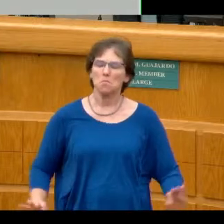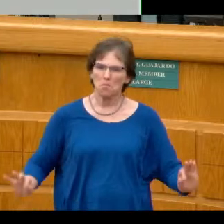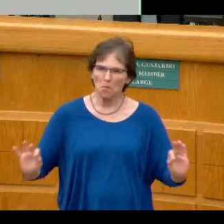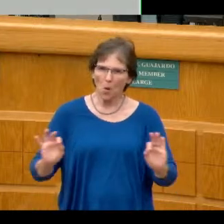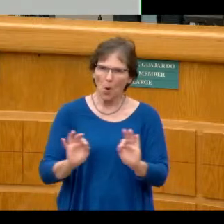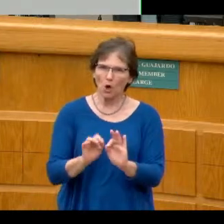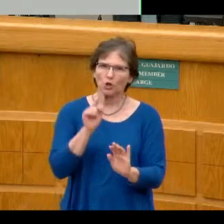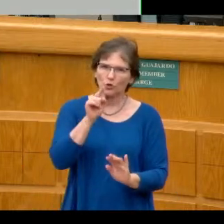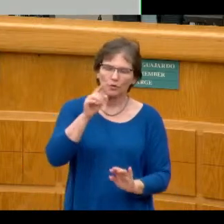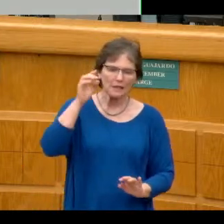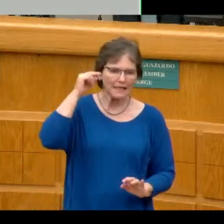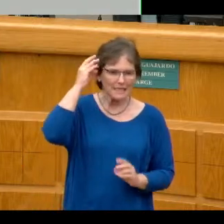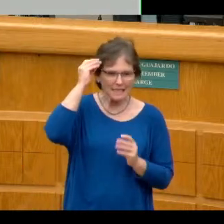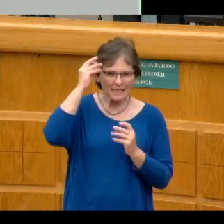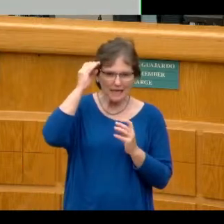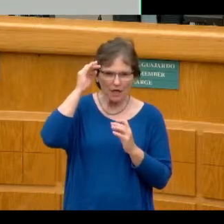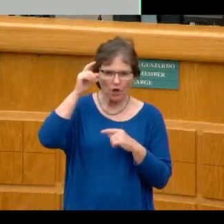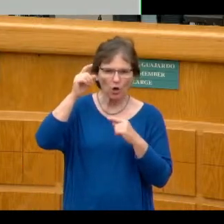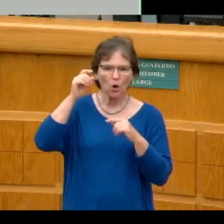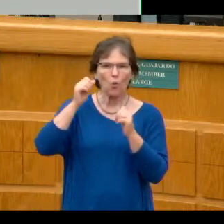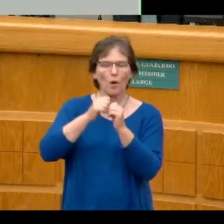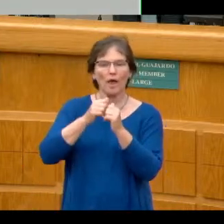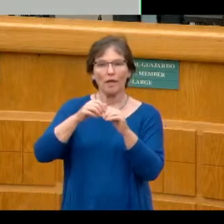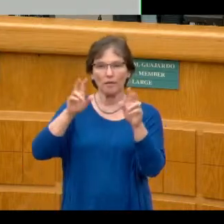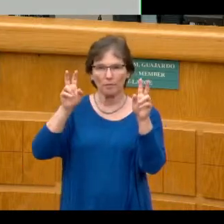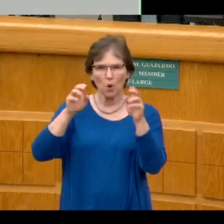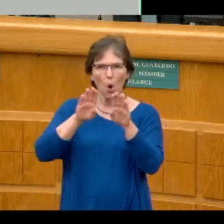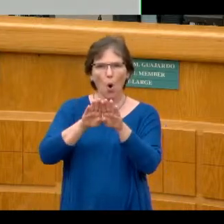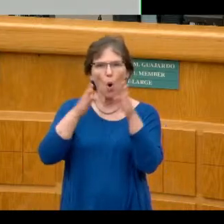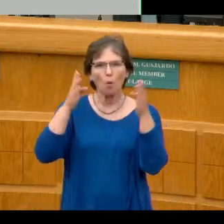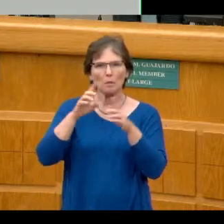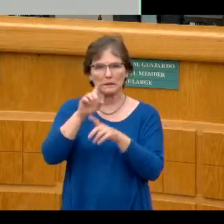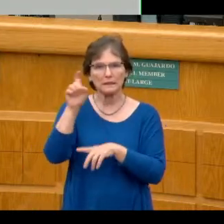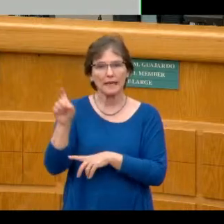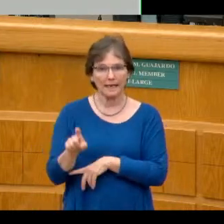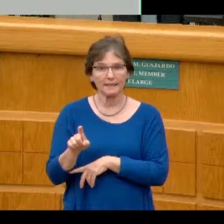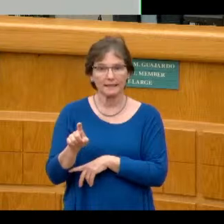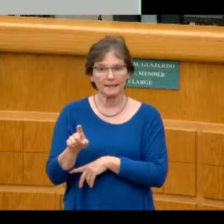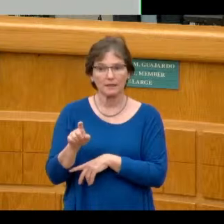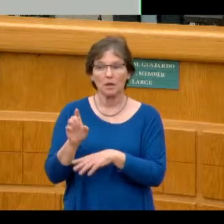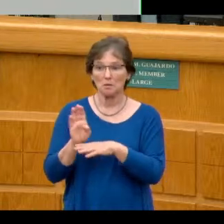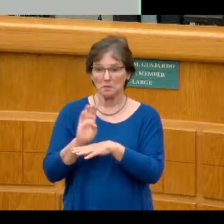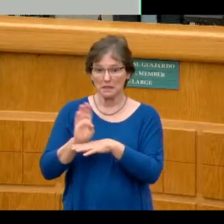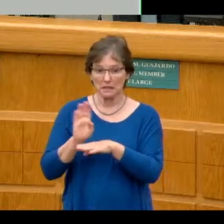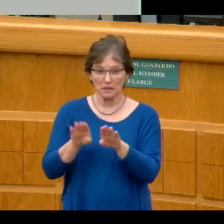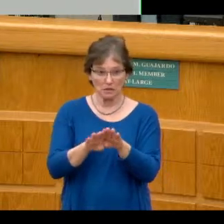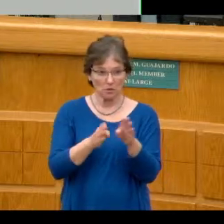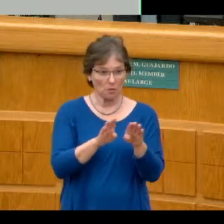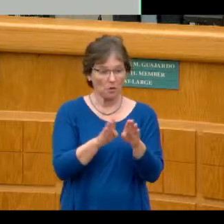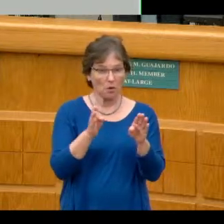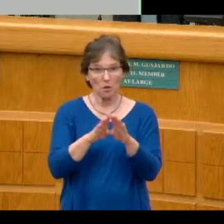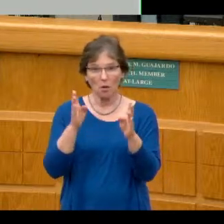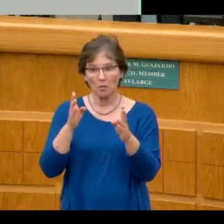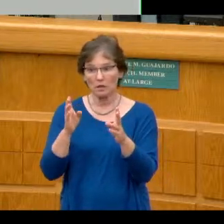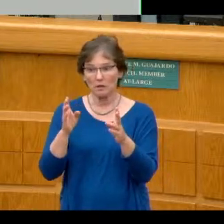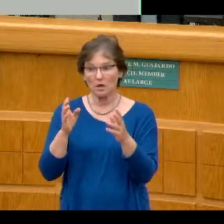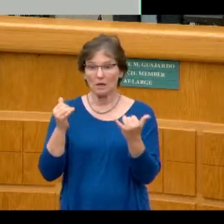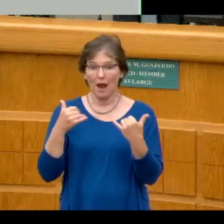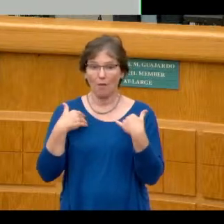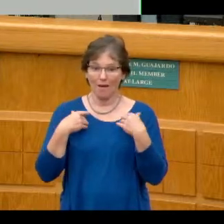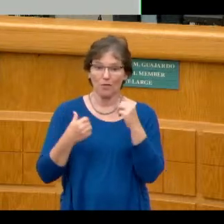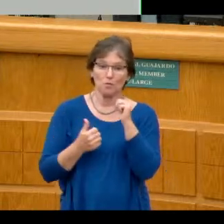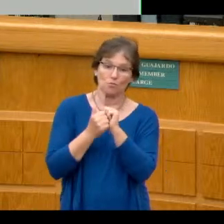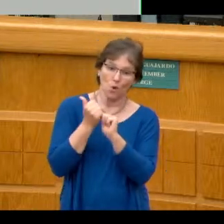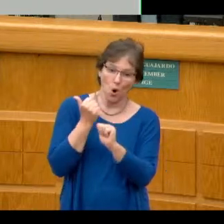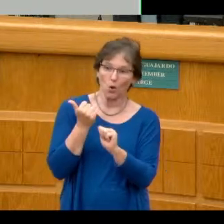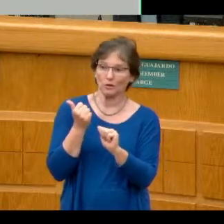down. So that's something to take into account now, that it doesn't look like we're going to be getting down to an average of 0